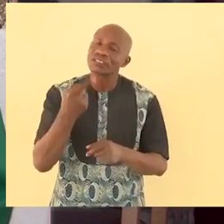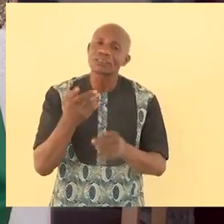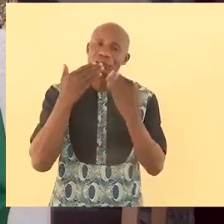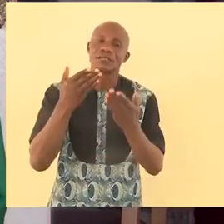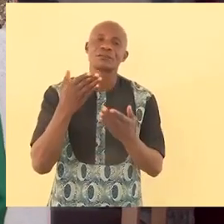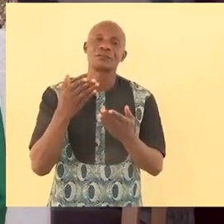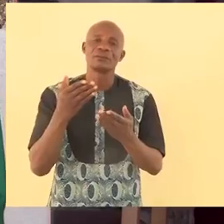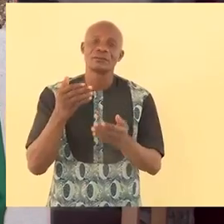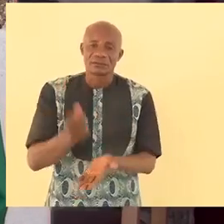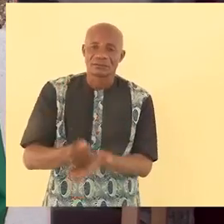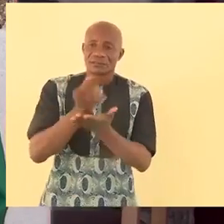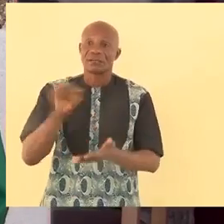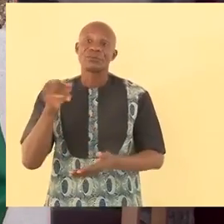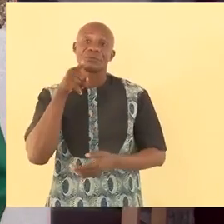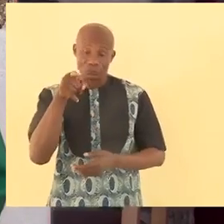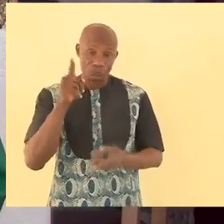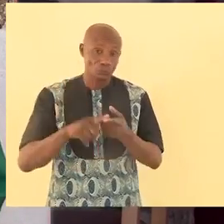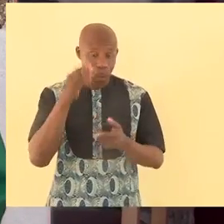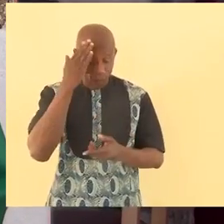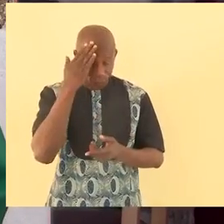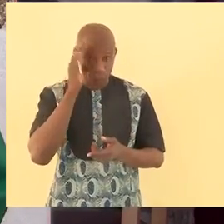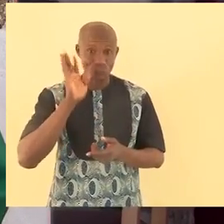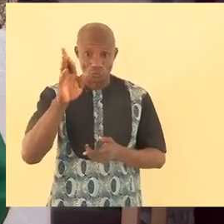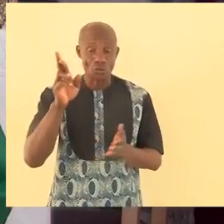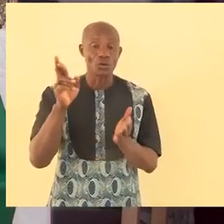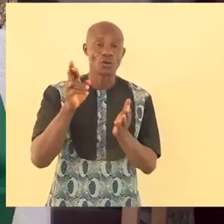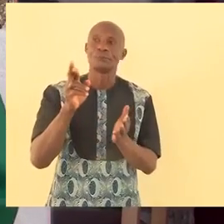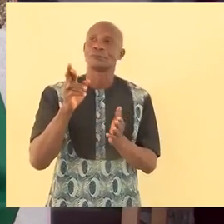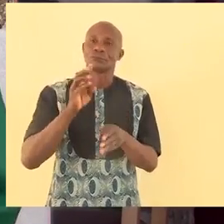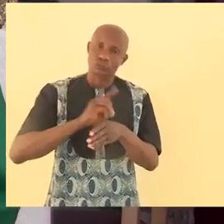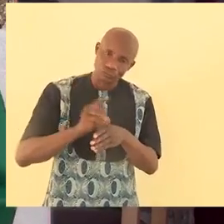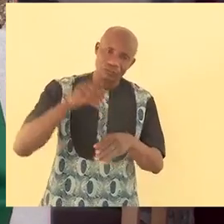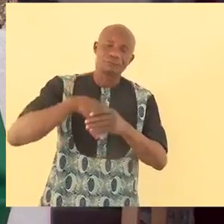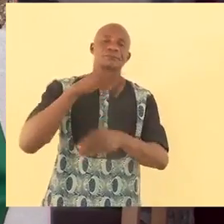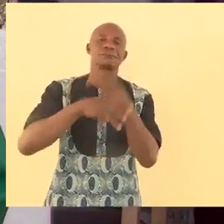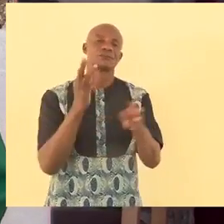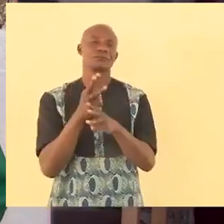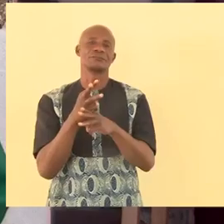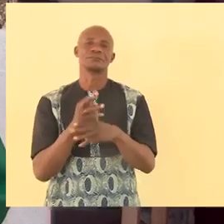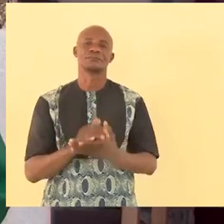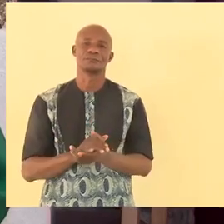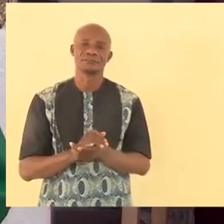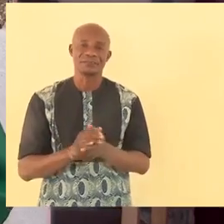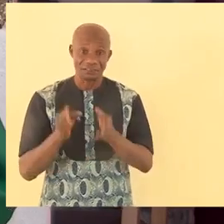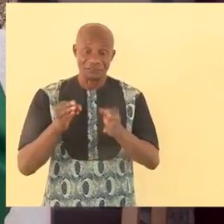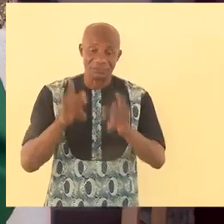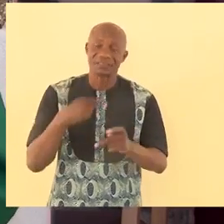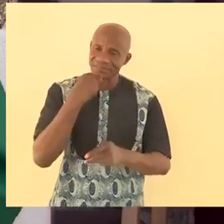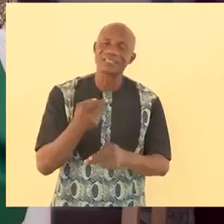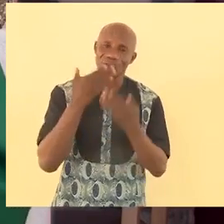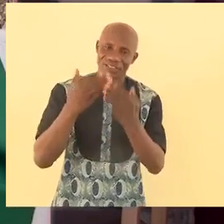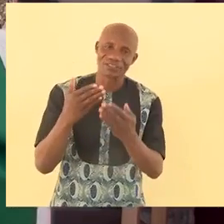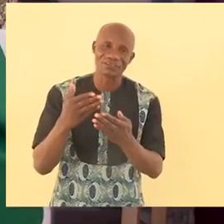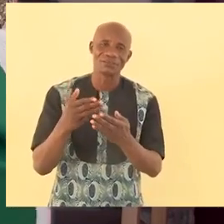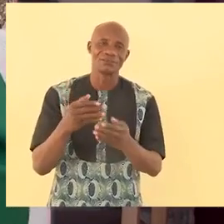is actually helping you to realize your role in the world. When somebody says thank you, the tendency is for you to begin to think